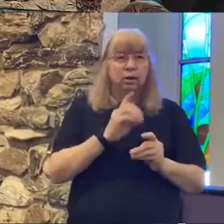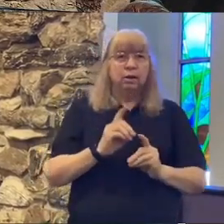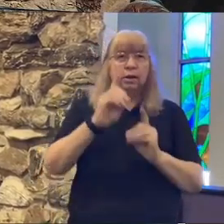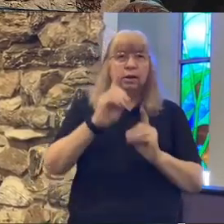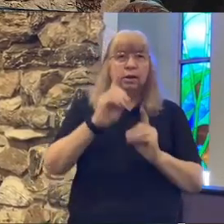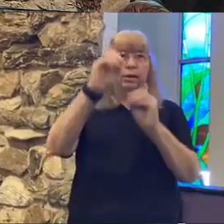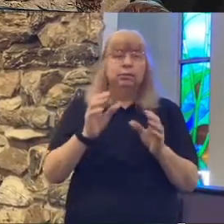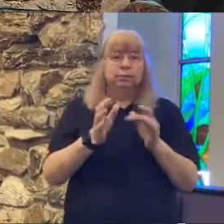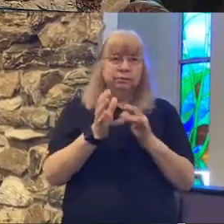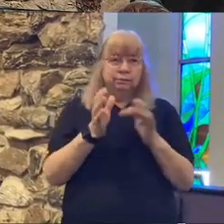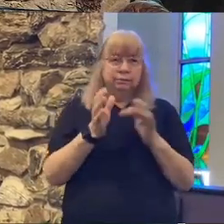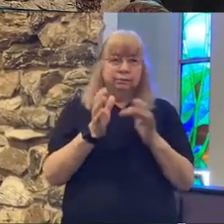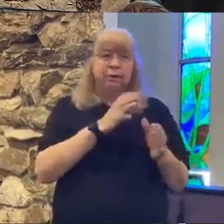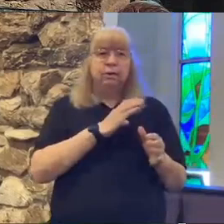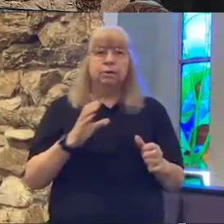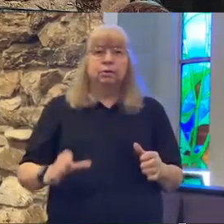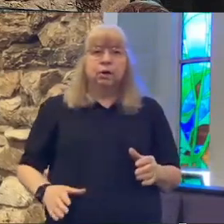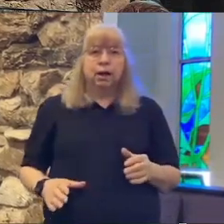Jesus Christ.